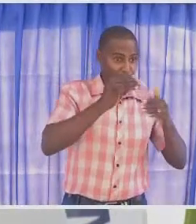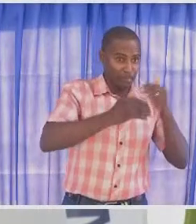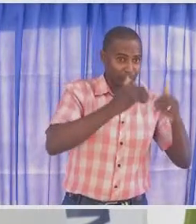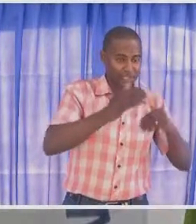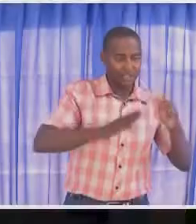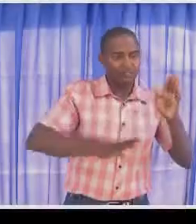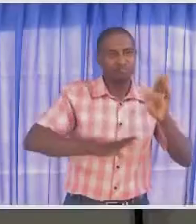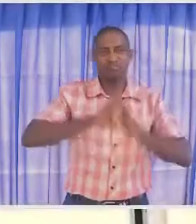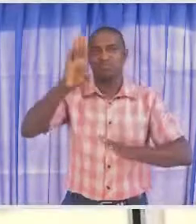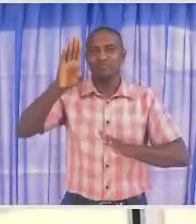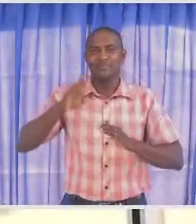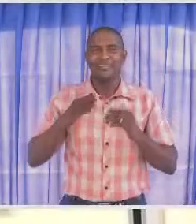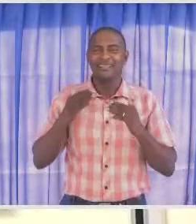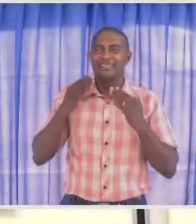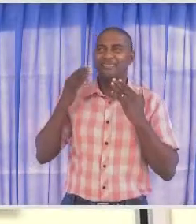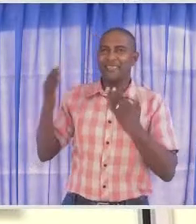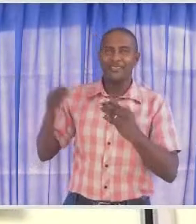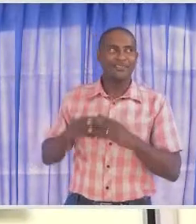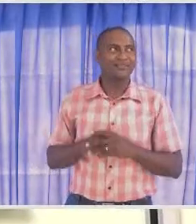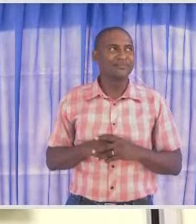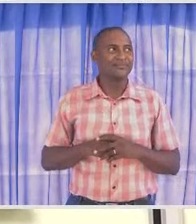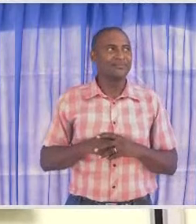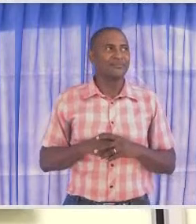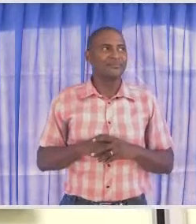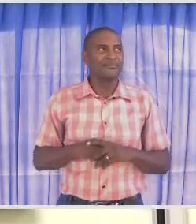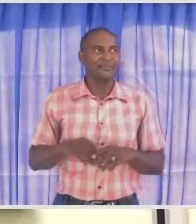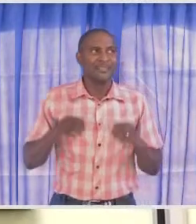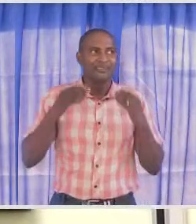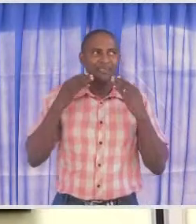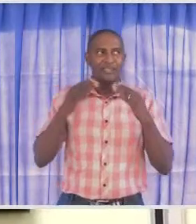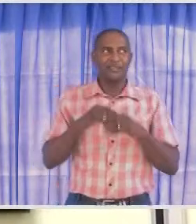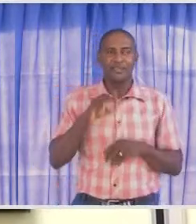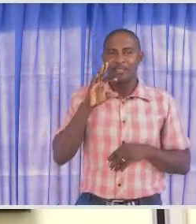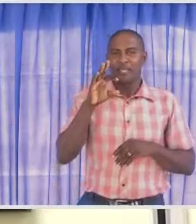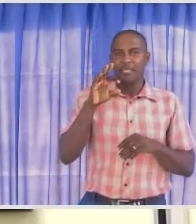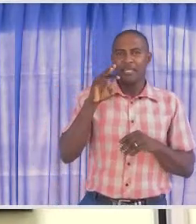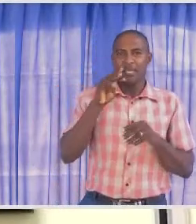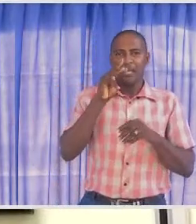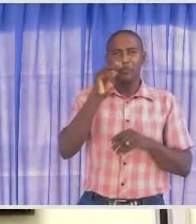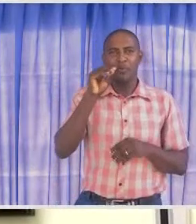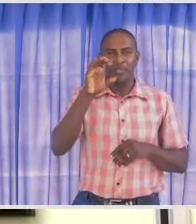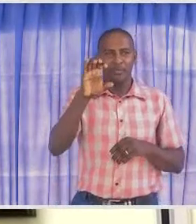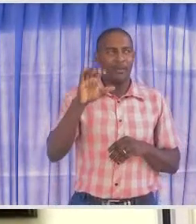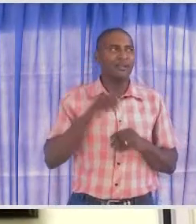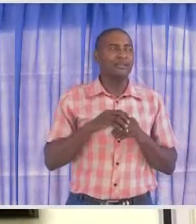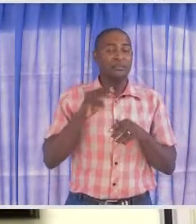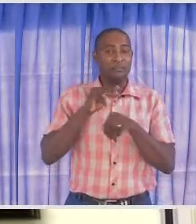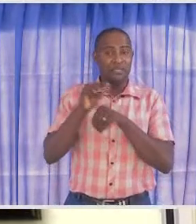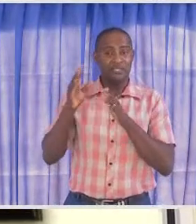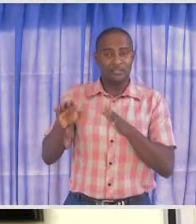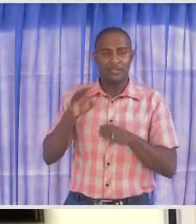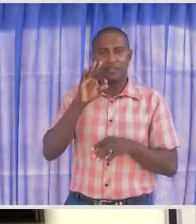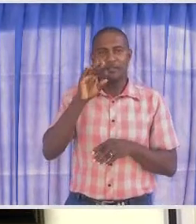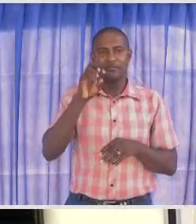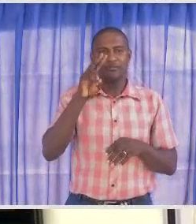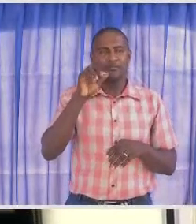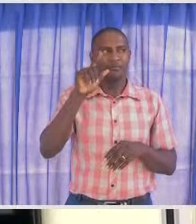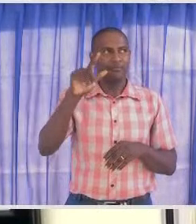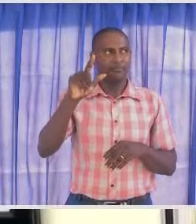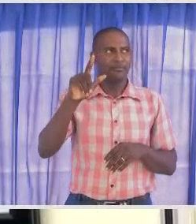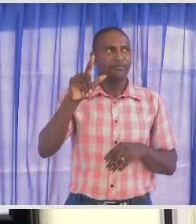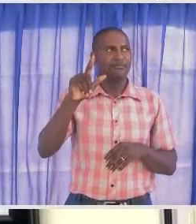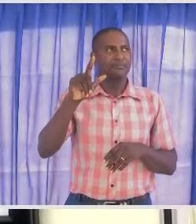Thank you. Minister of Education, Favour Williams. Of course, Mr. Joseph Fraser, our country representative from